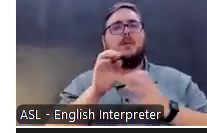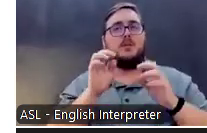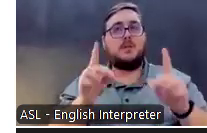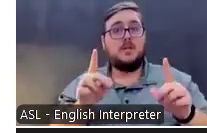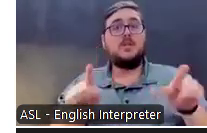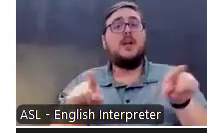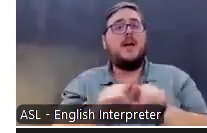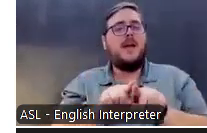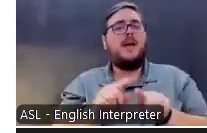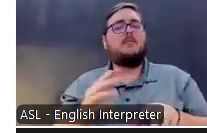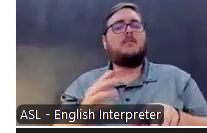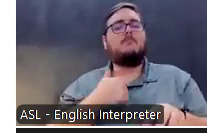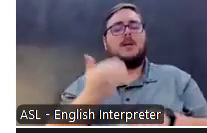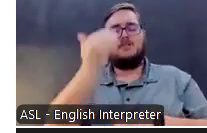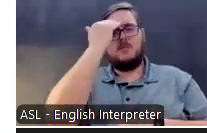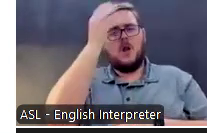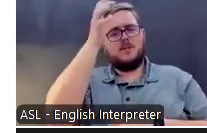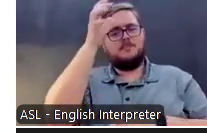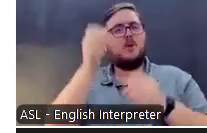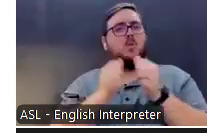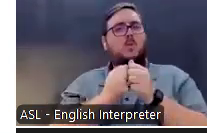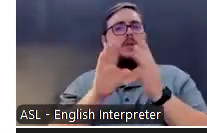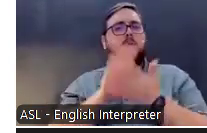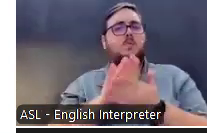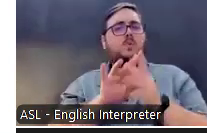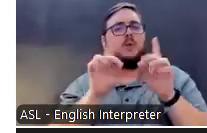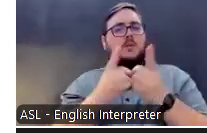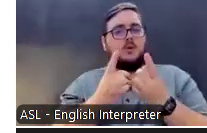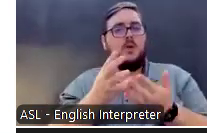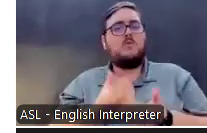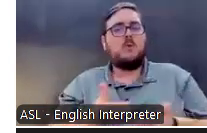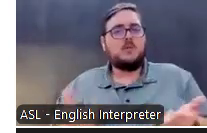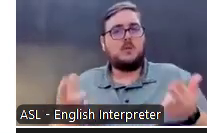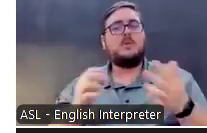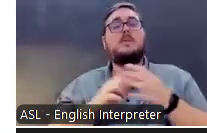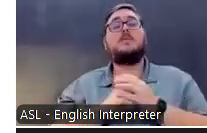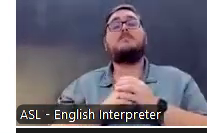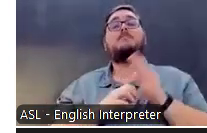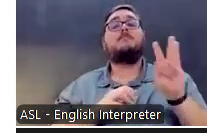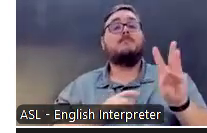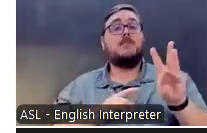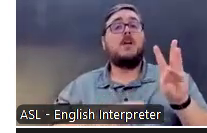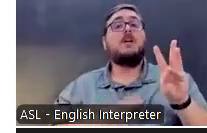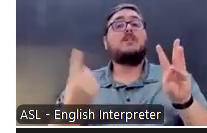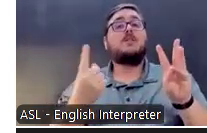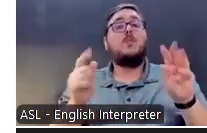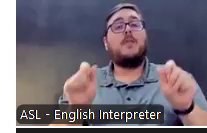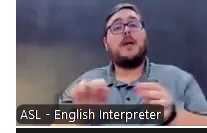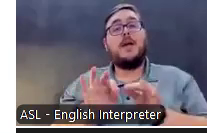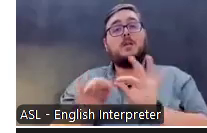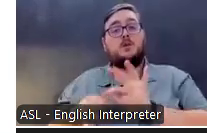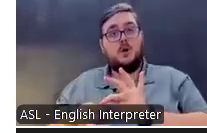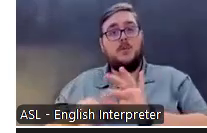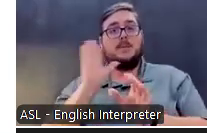resources. Someone who can interpret evaluation results. The example on the slide is a school psychologist,